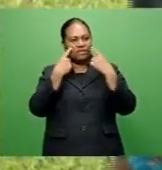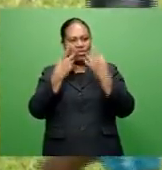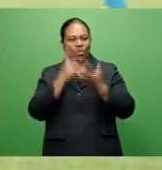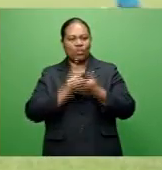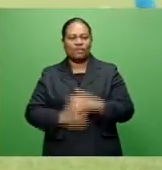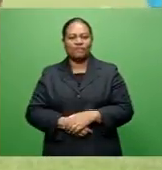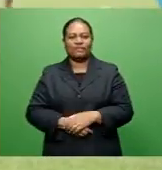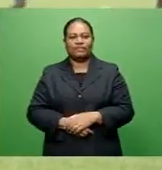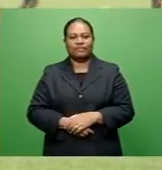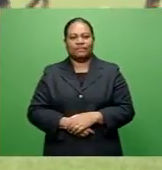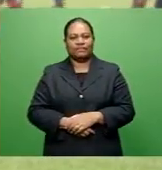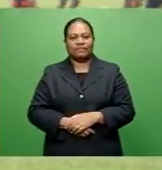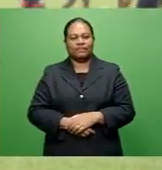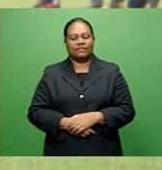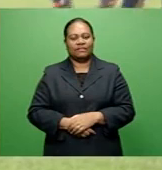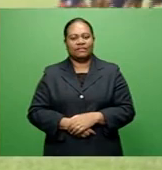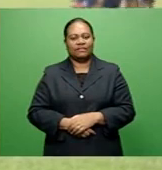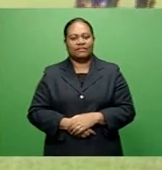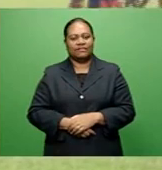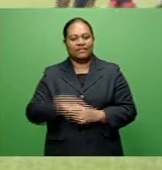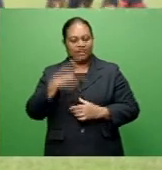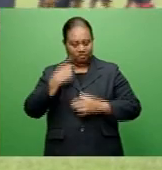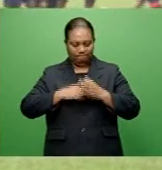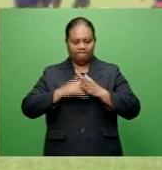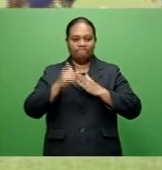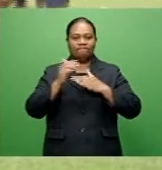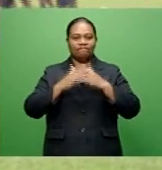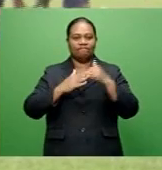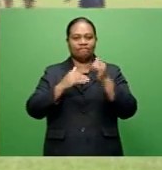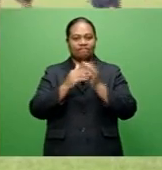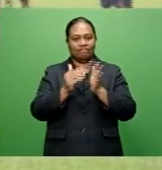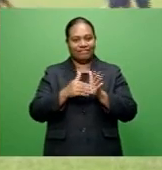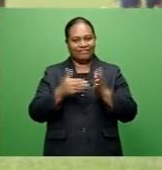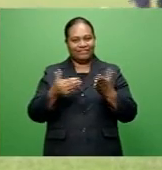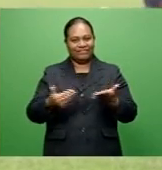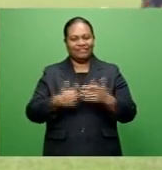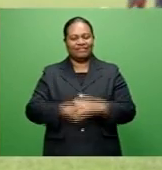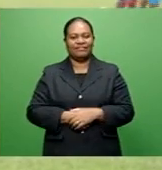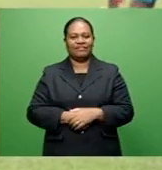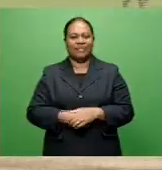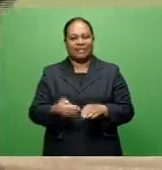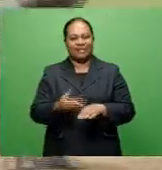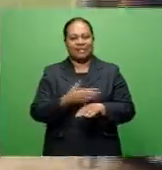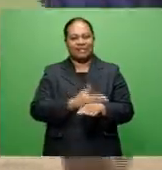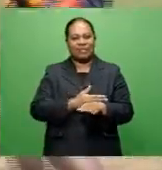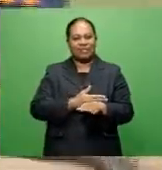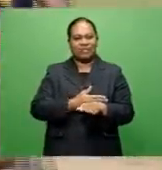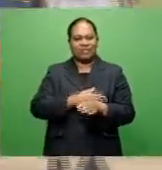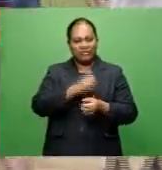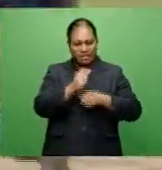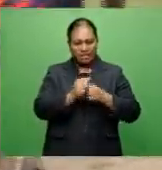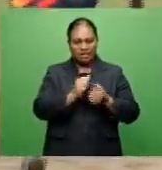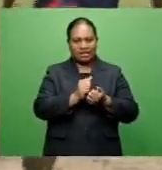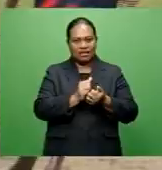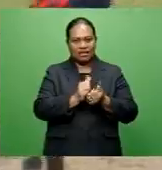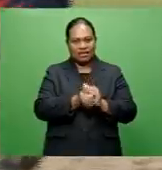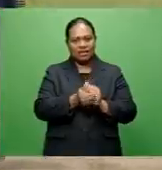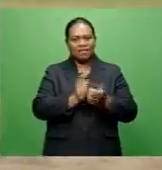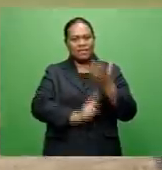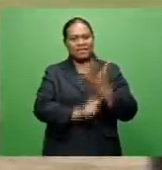And we've trying to build up from where we left off during the series. Fires